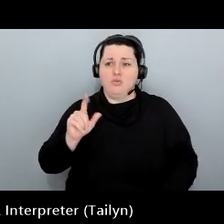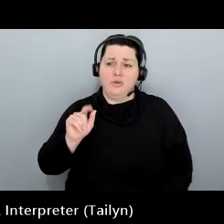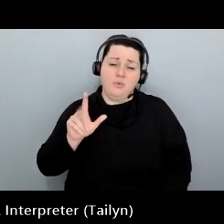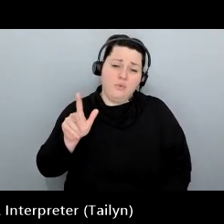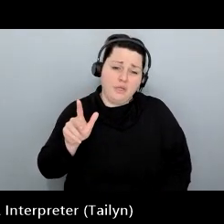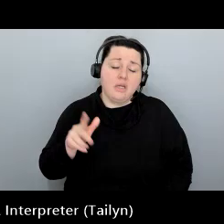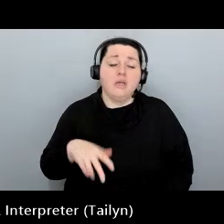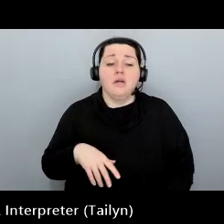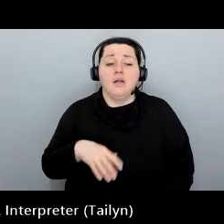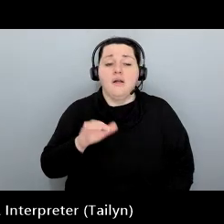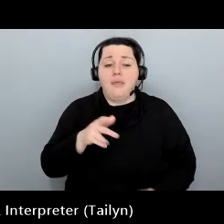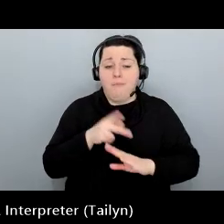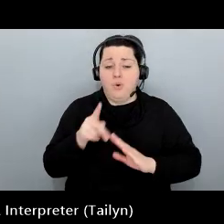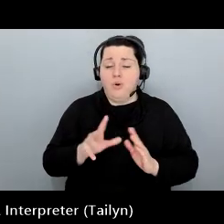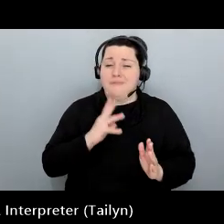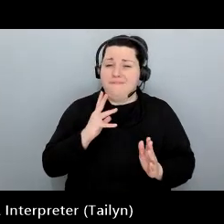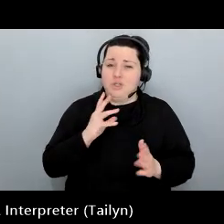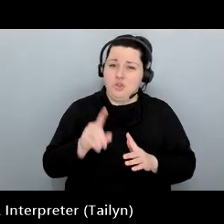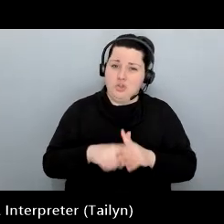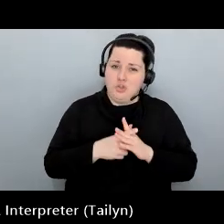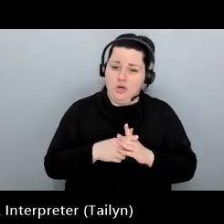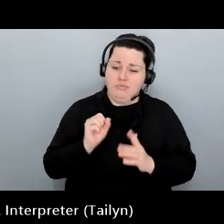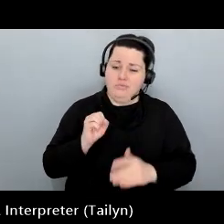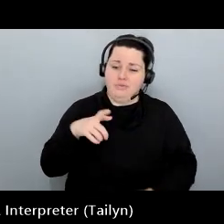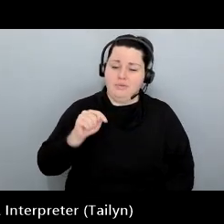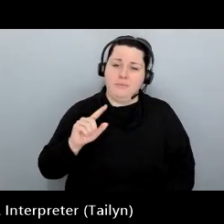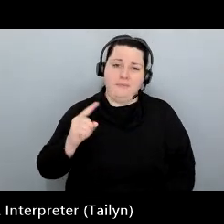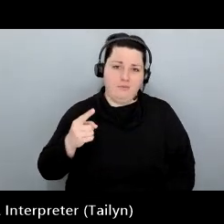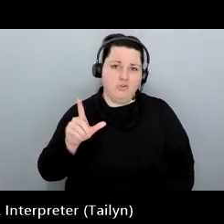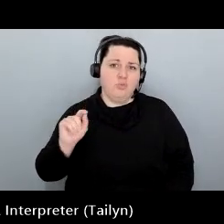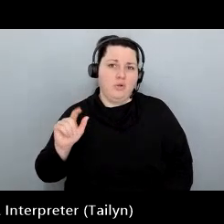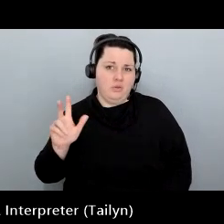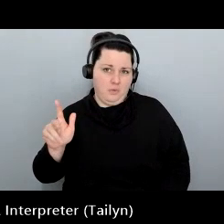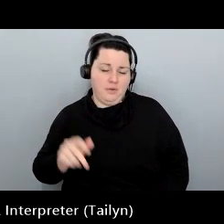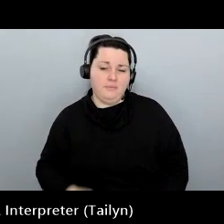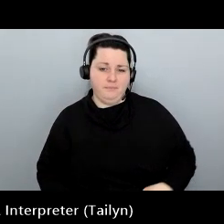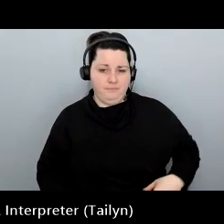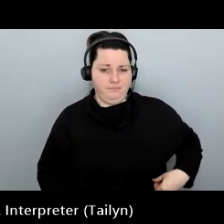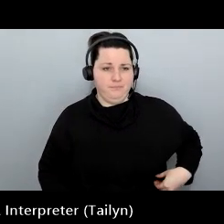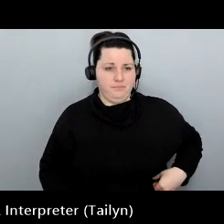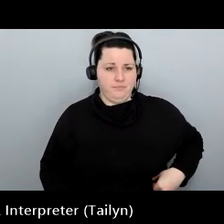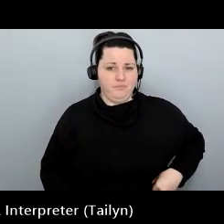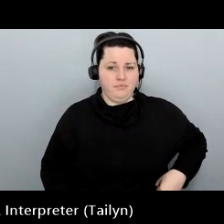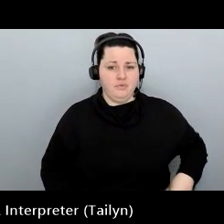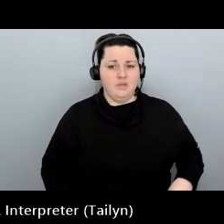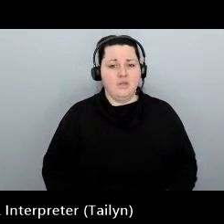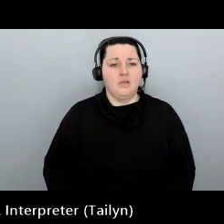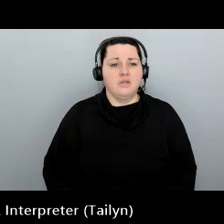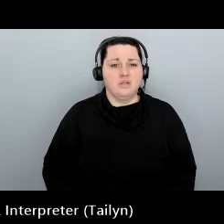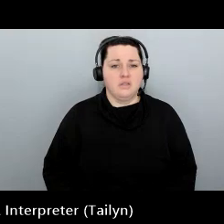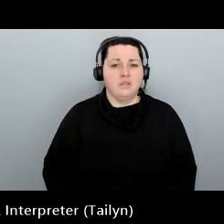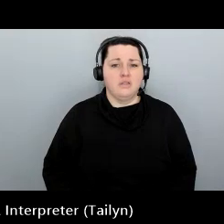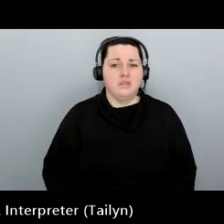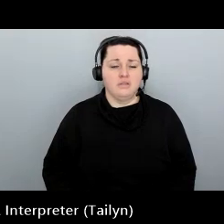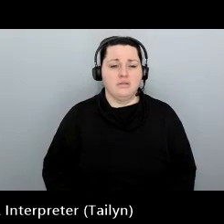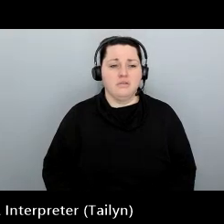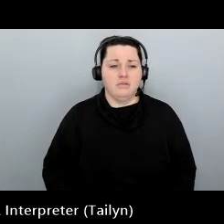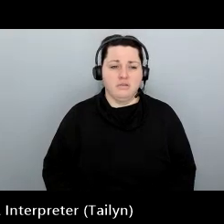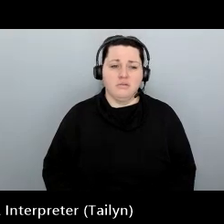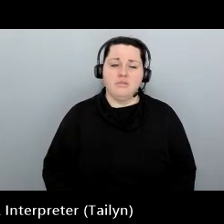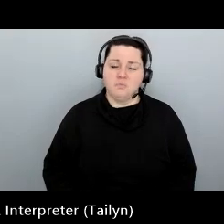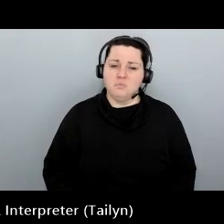the program officially launched on September 1st of 2023. And so just to give you a little bit